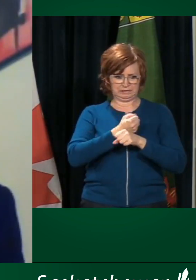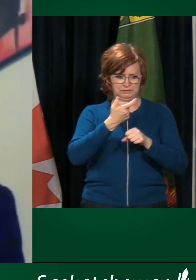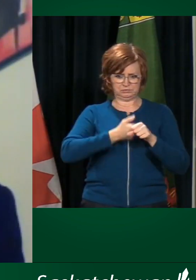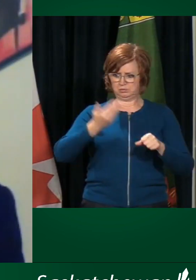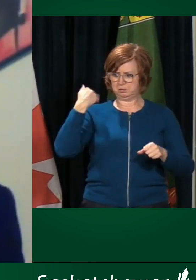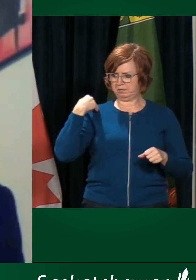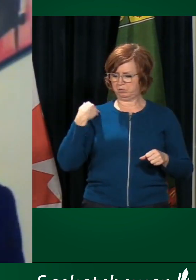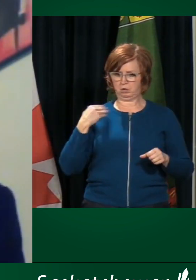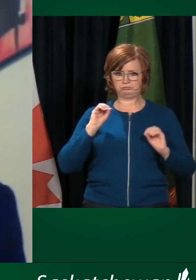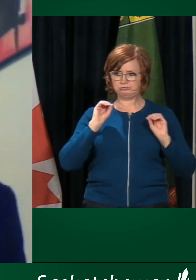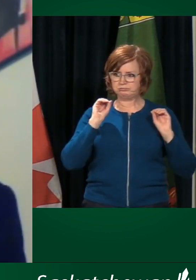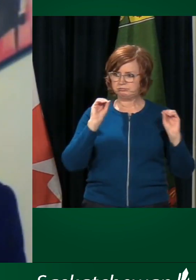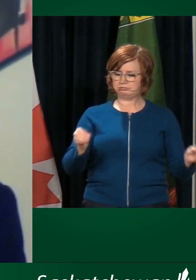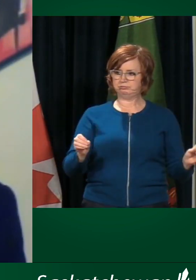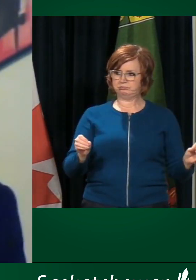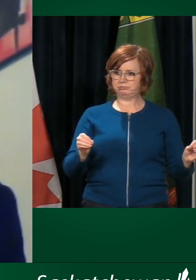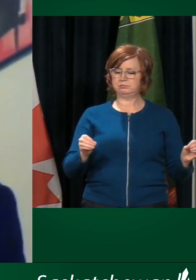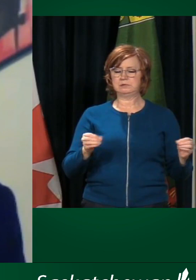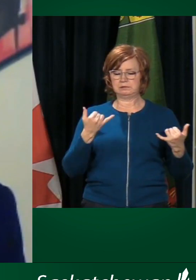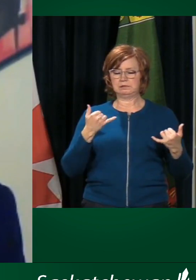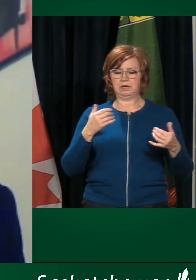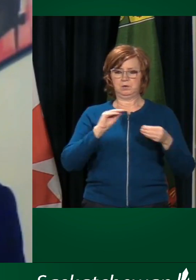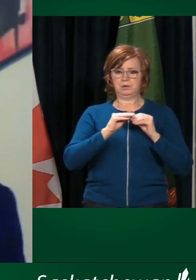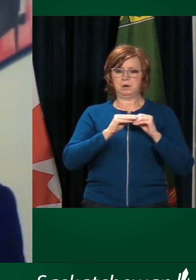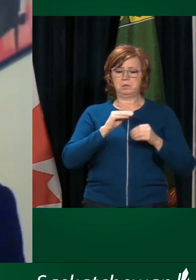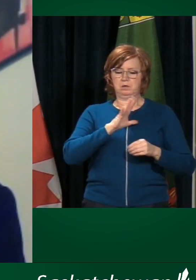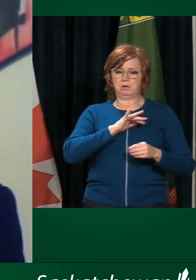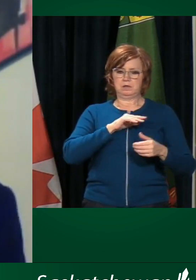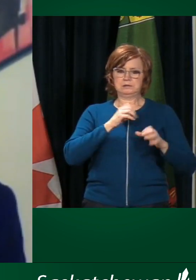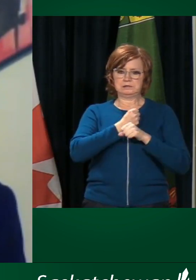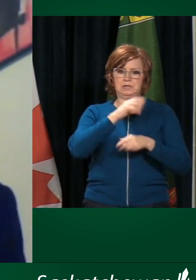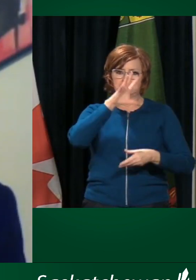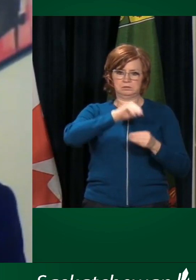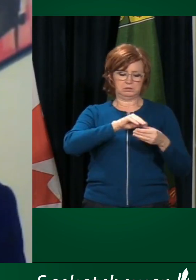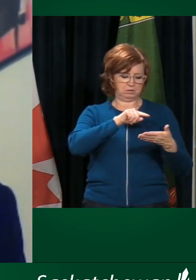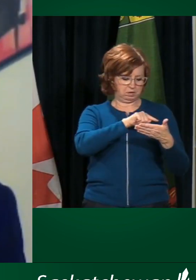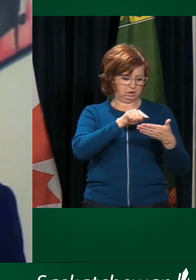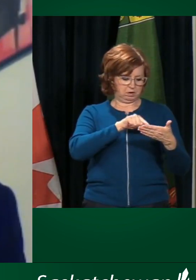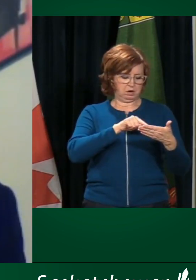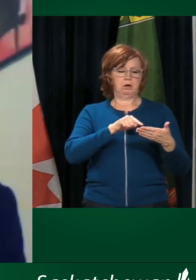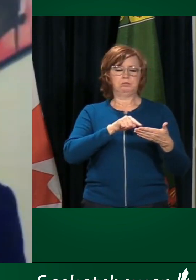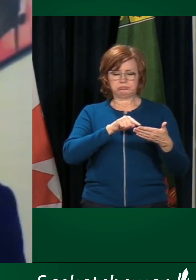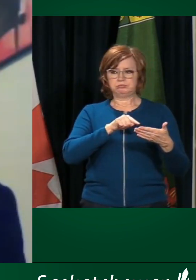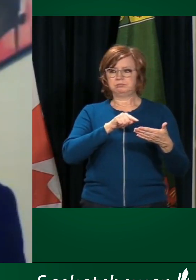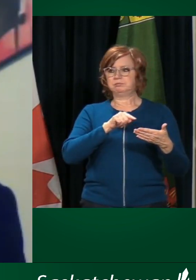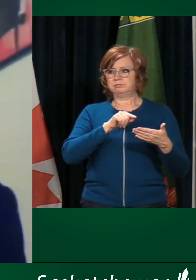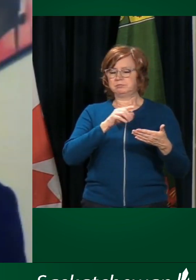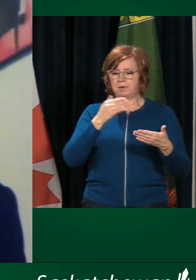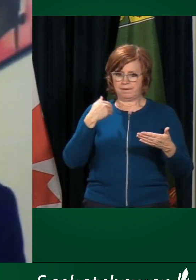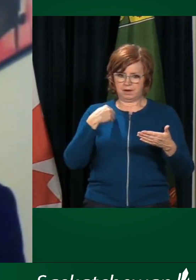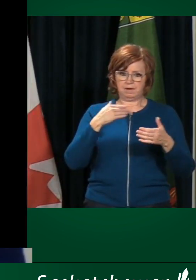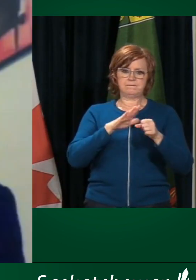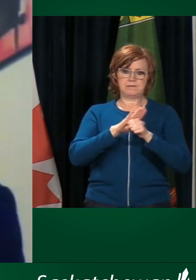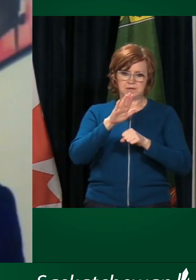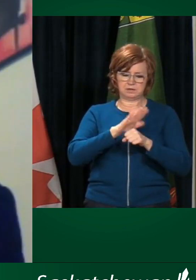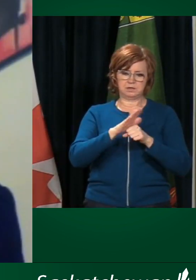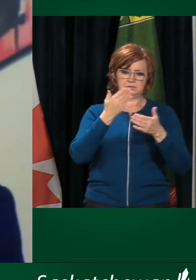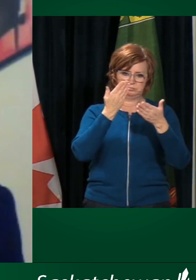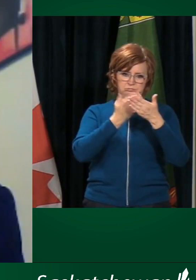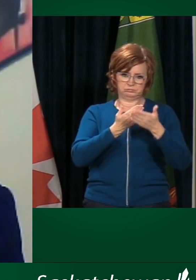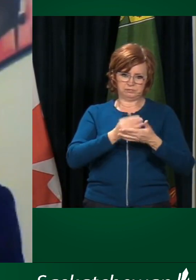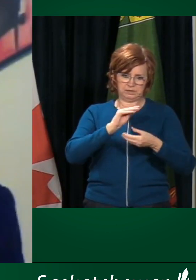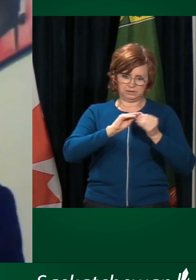information to really inform that. And now we do have Saskatchewan case